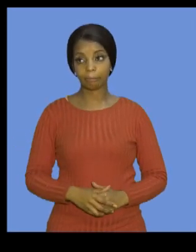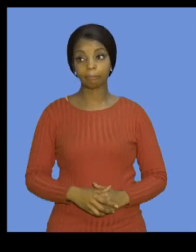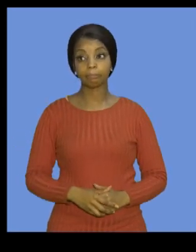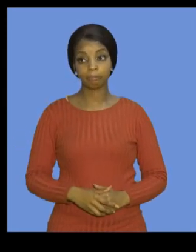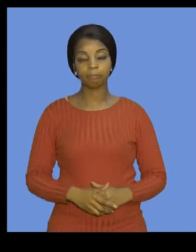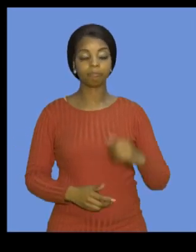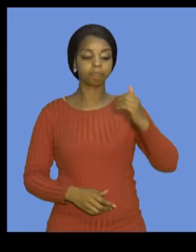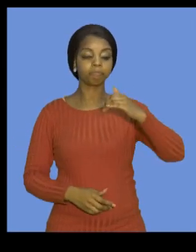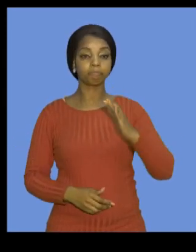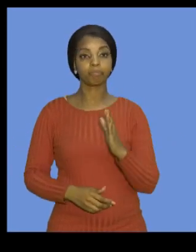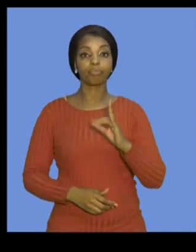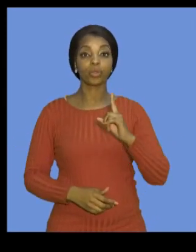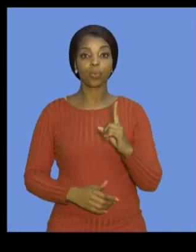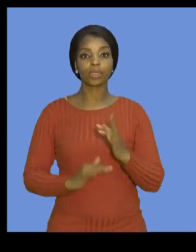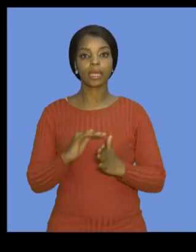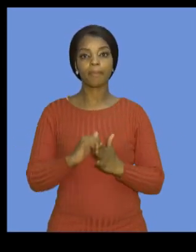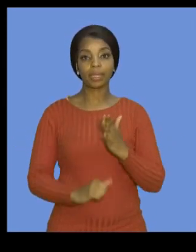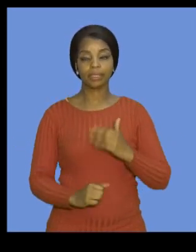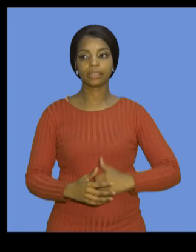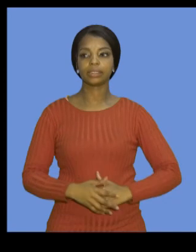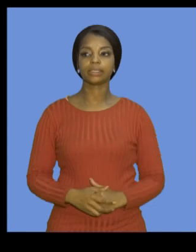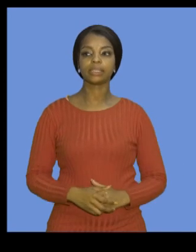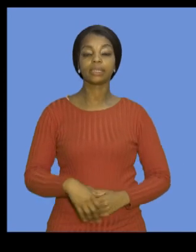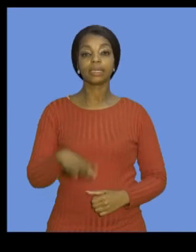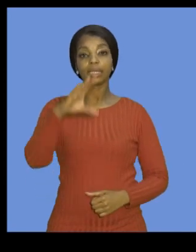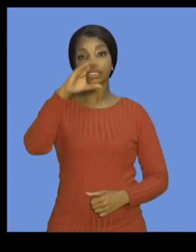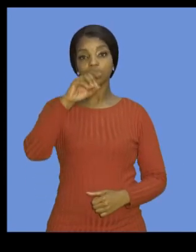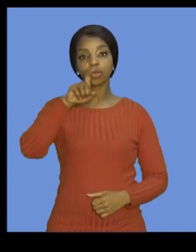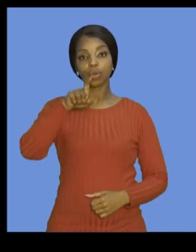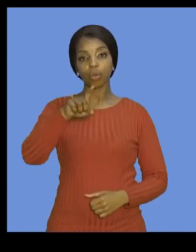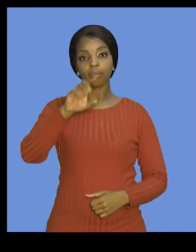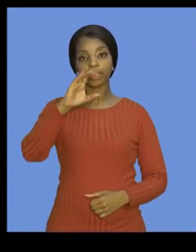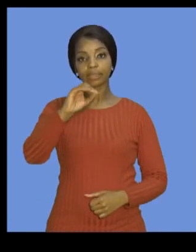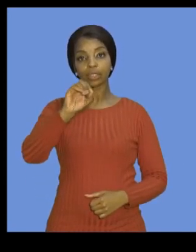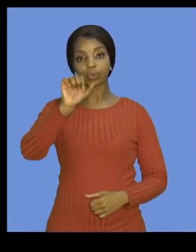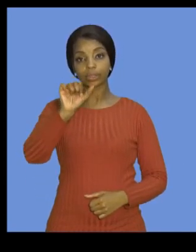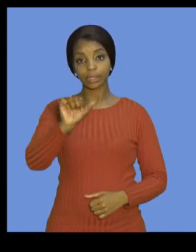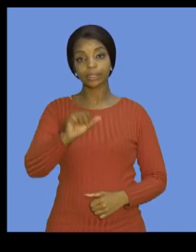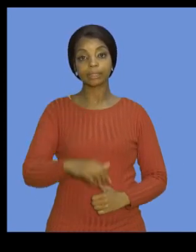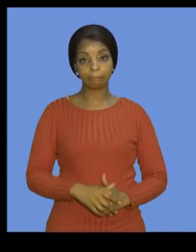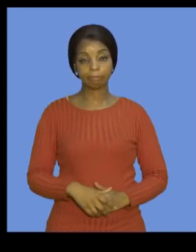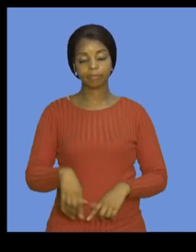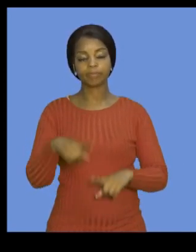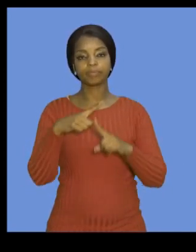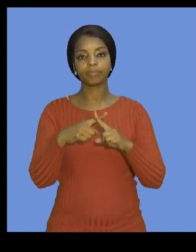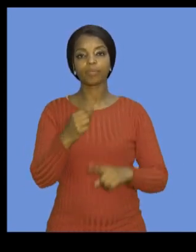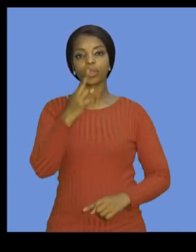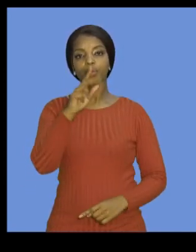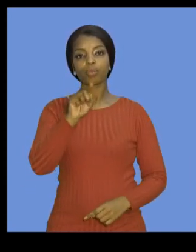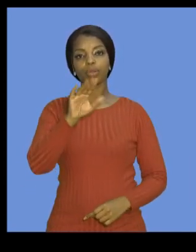138,750 into 1 minus the 0.06 multiplied